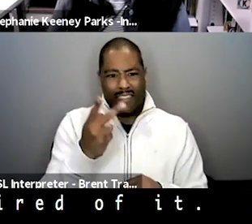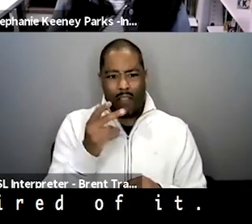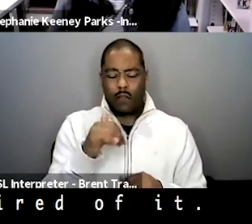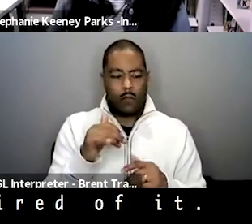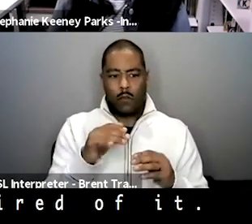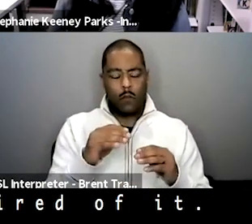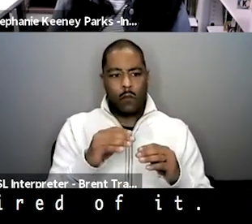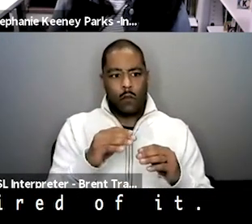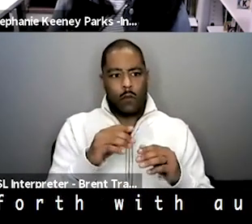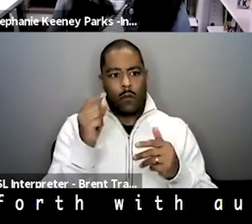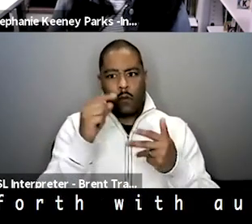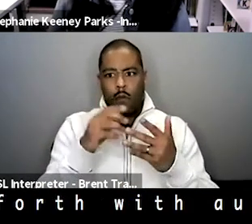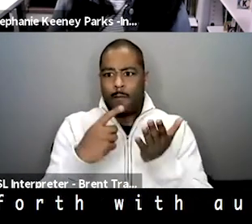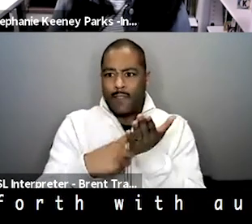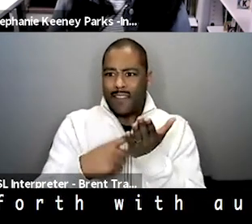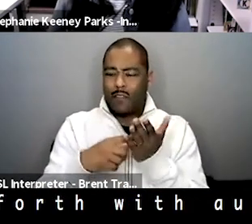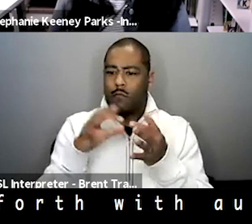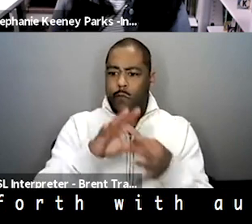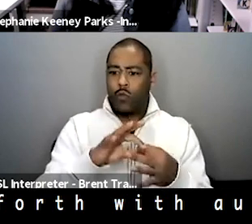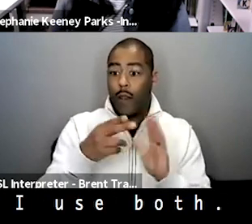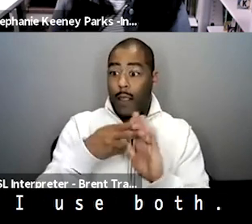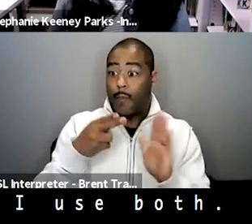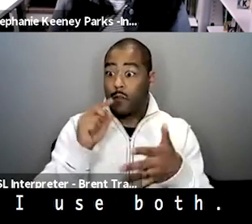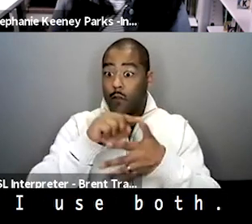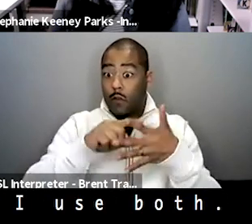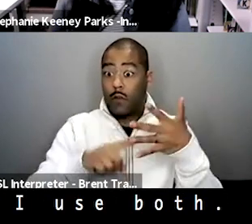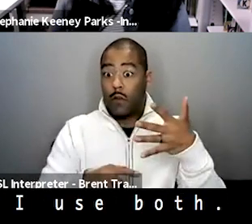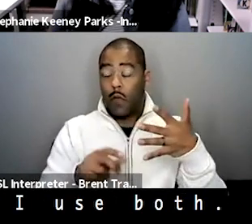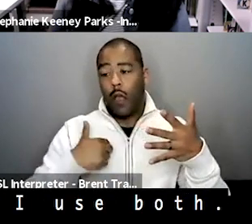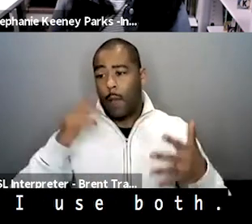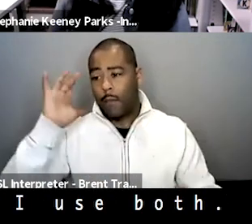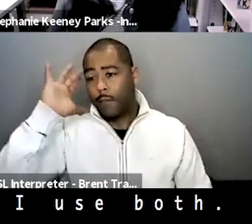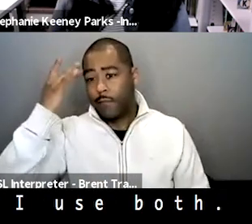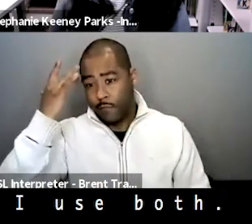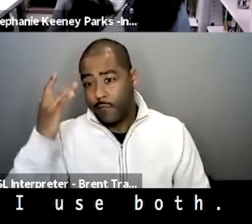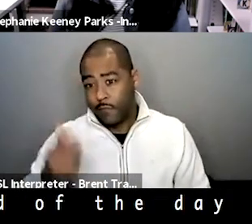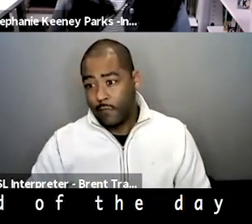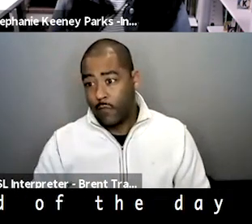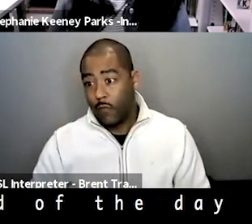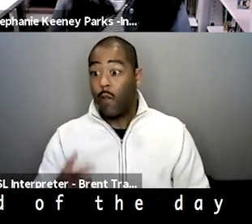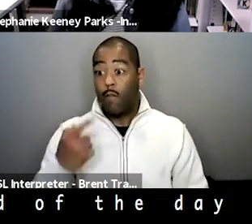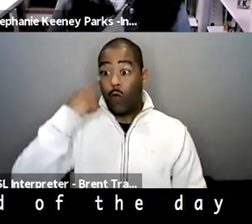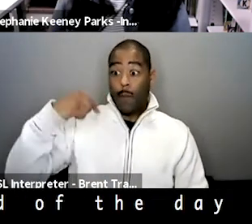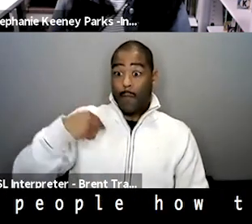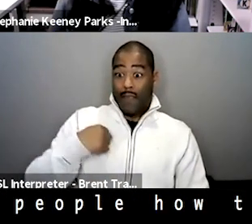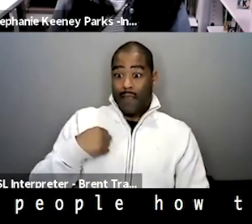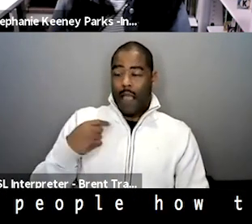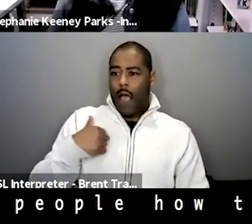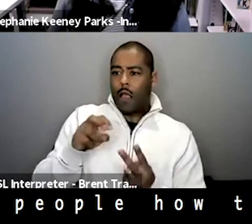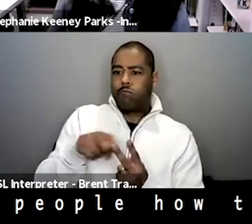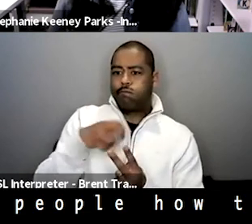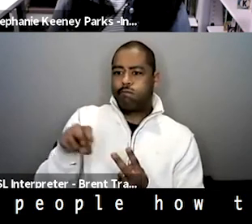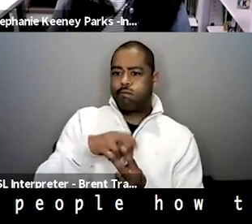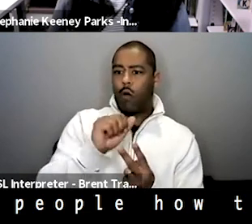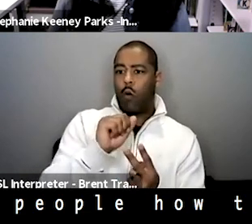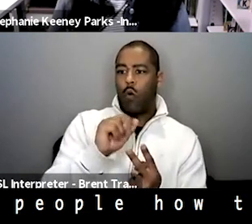it. I, you know, switch back and forth between with autism and autistic. I use both. At the end of the